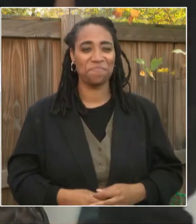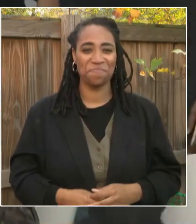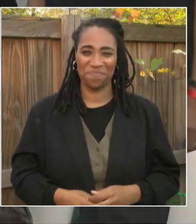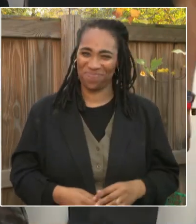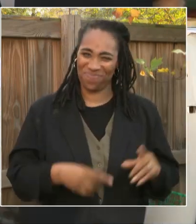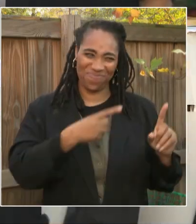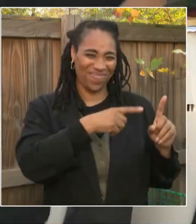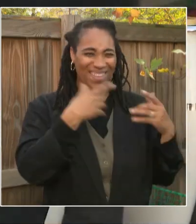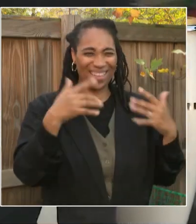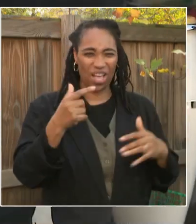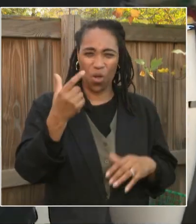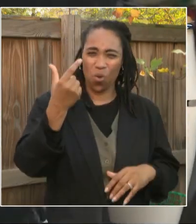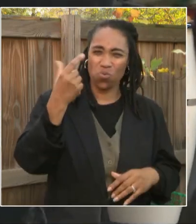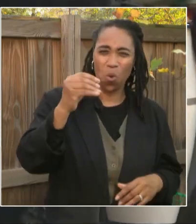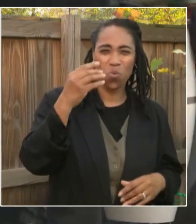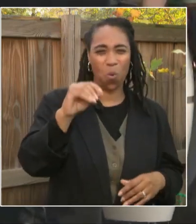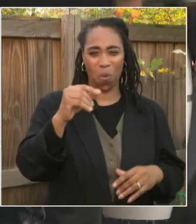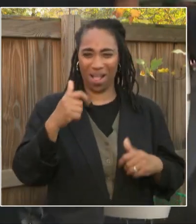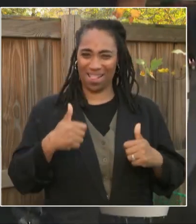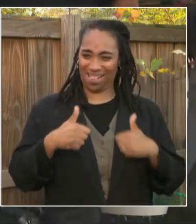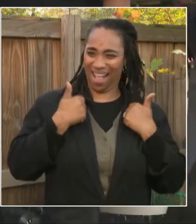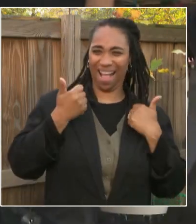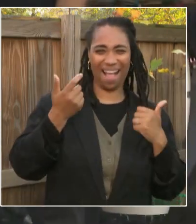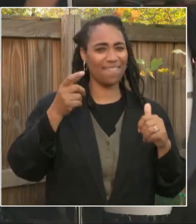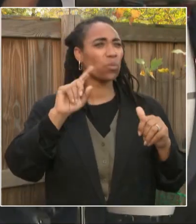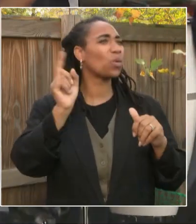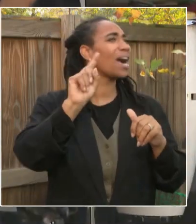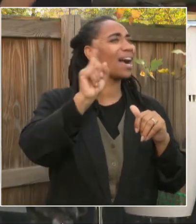Y'all need to give it up. Daryl Brooks.